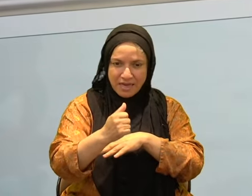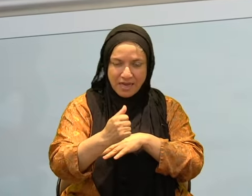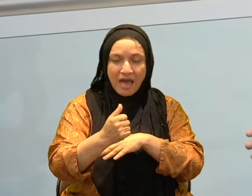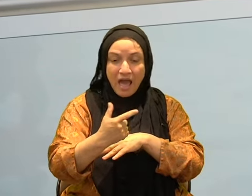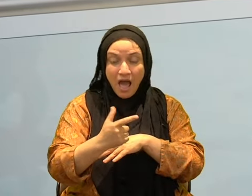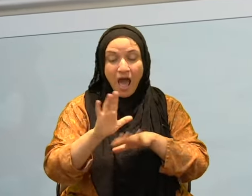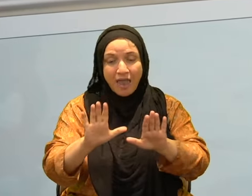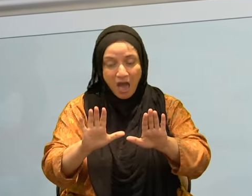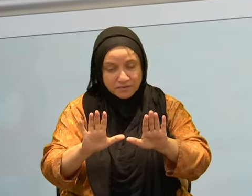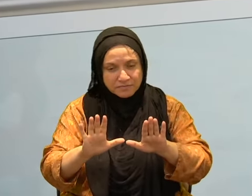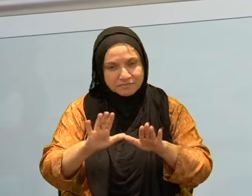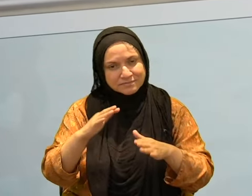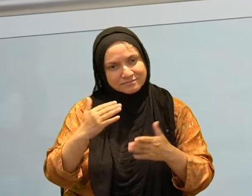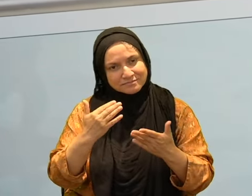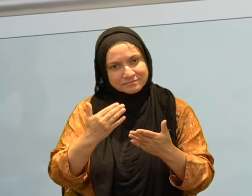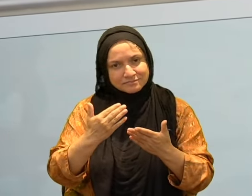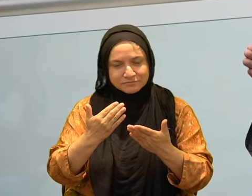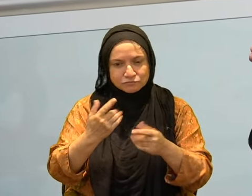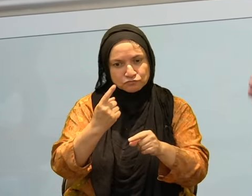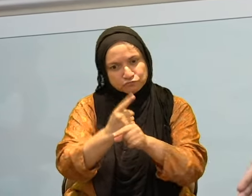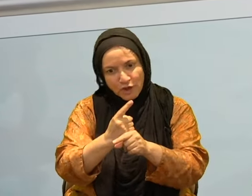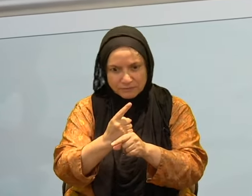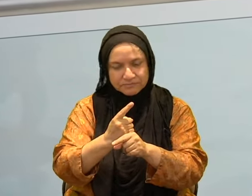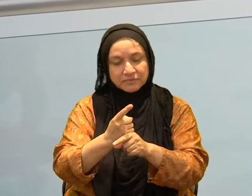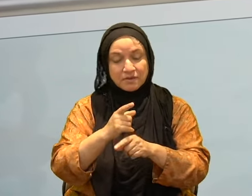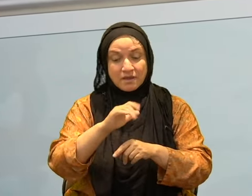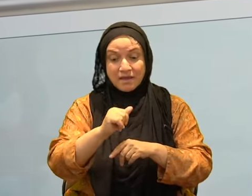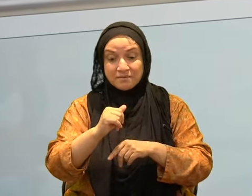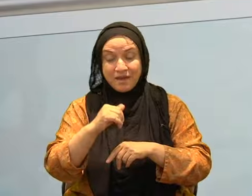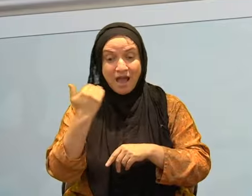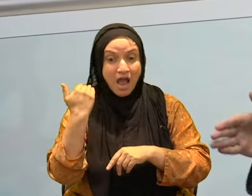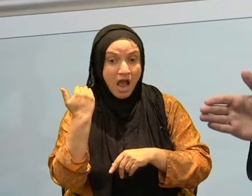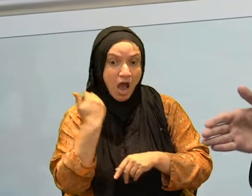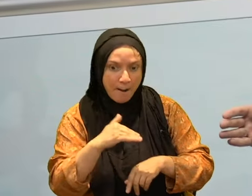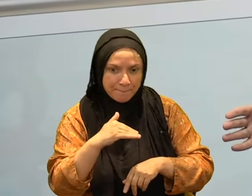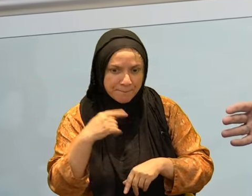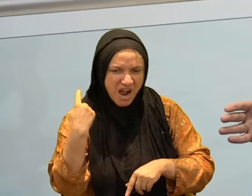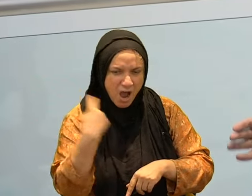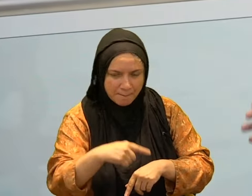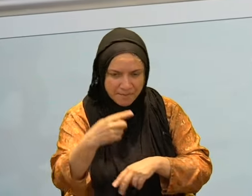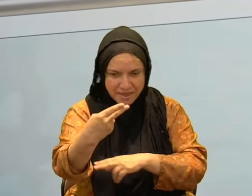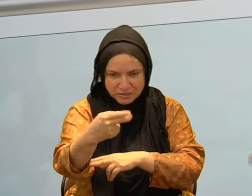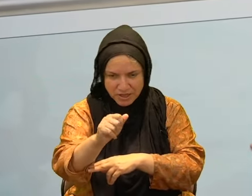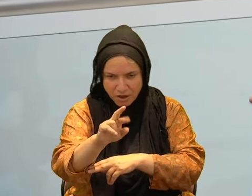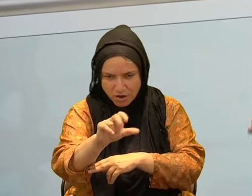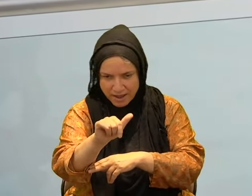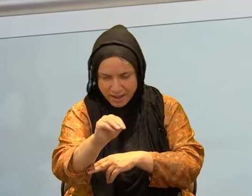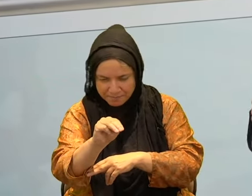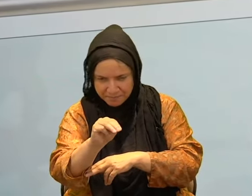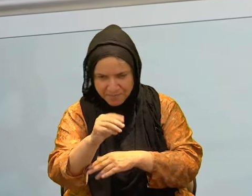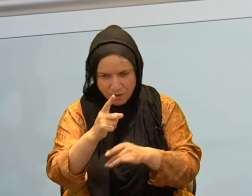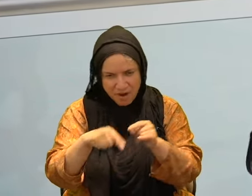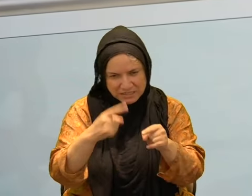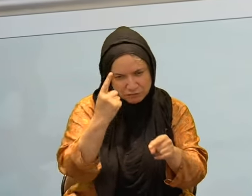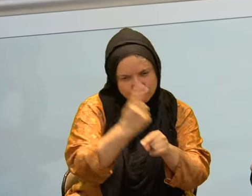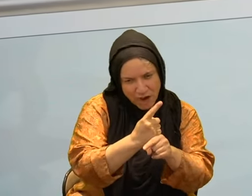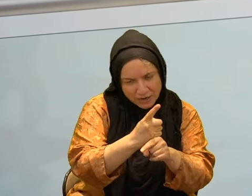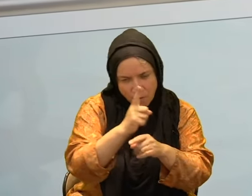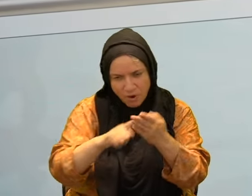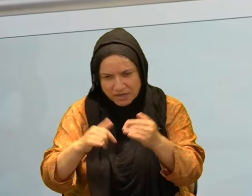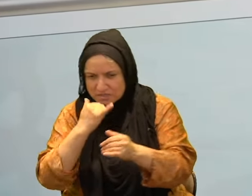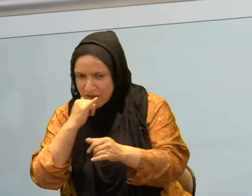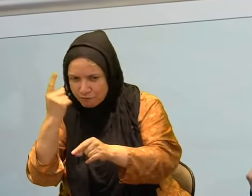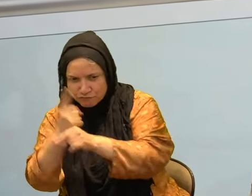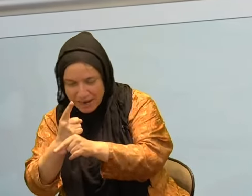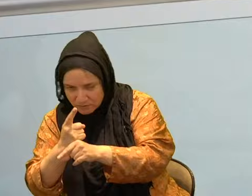what they're getting into. There's a gray area between the black and the white, but there is a black and white here. There is a halal and haram. There are clear red